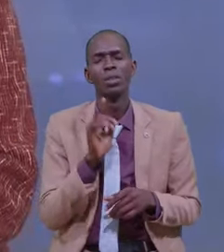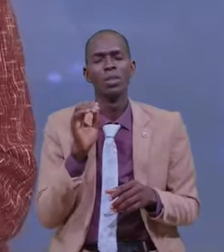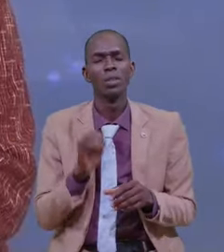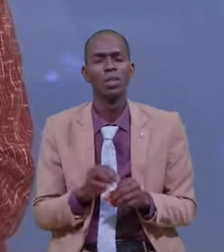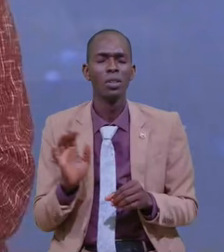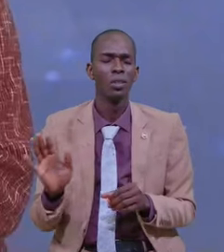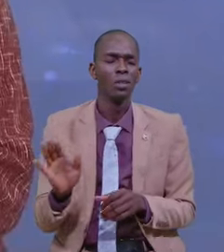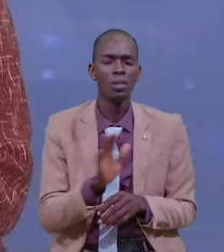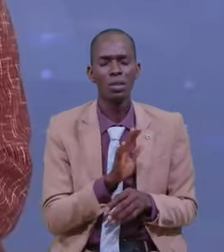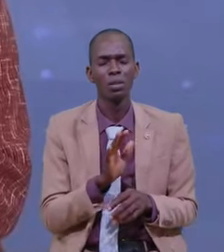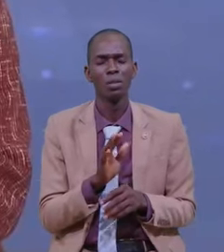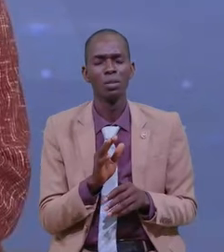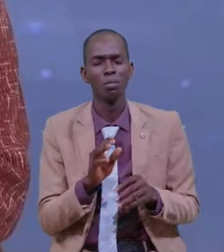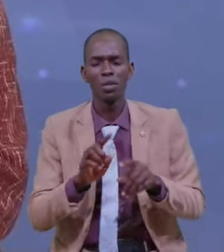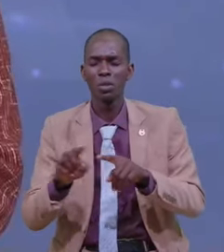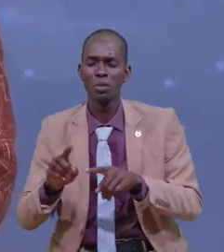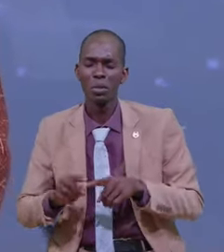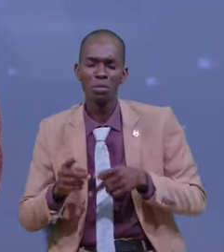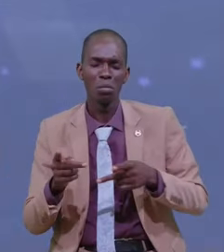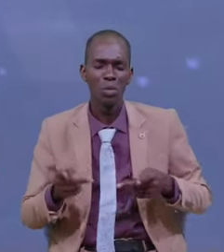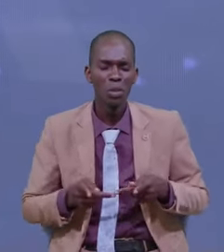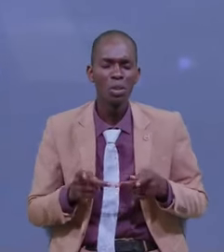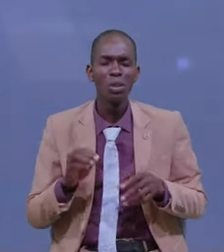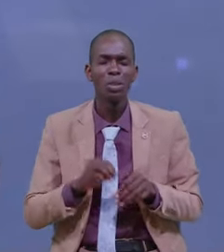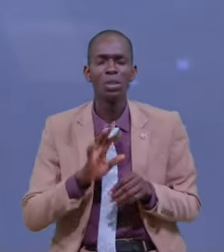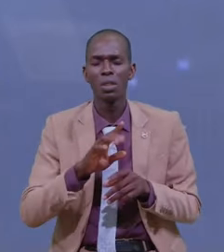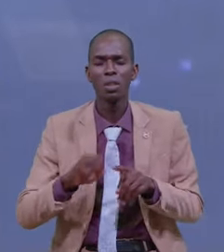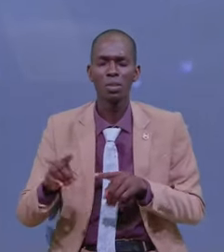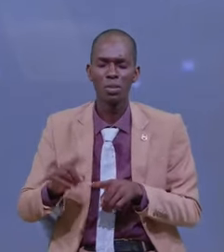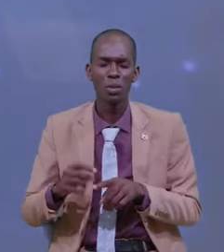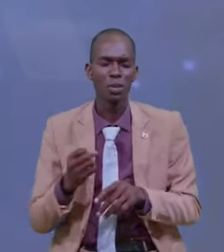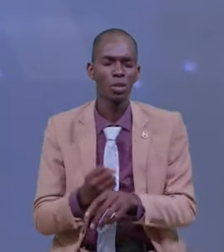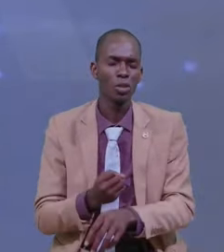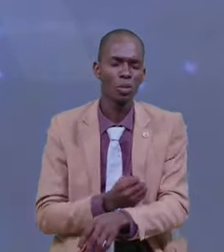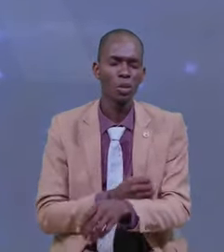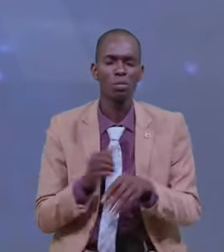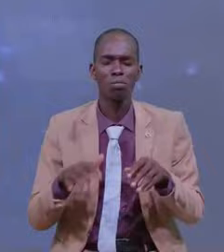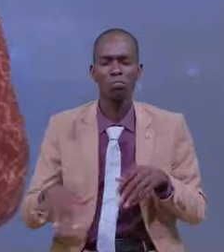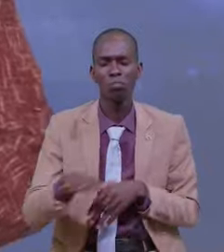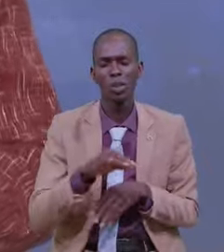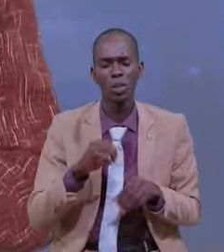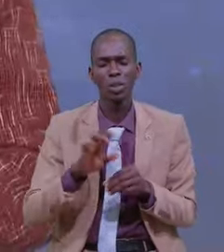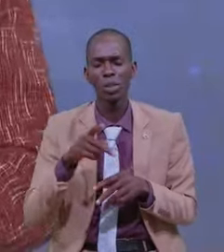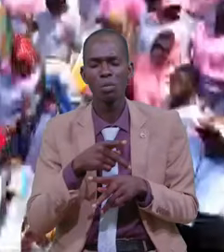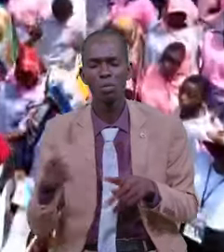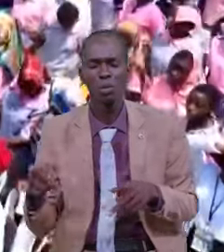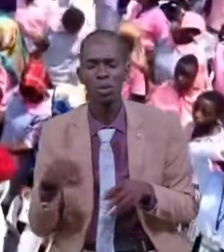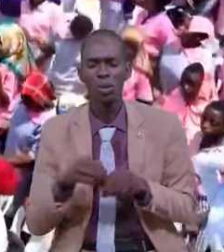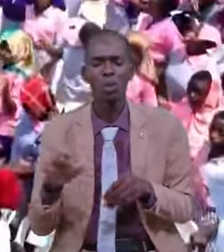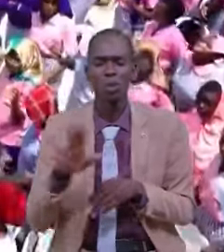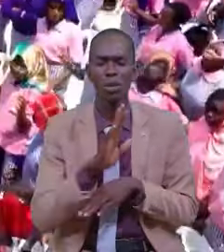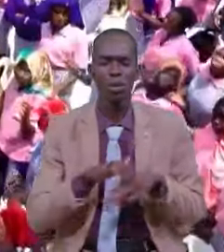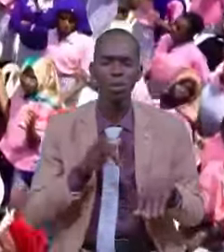domain, in their subject area, in their profession, in their calling,